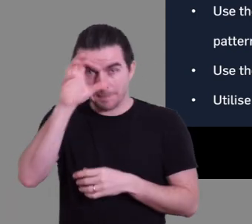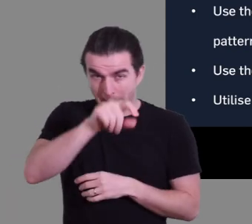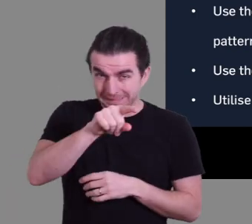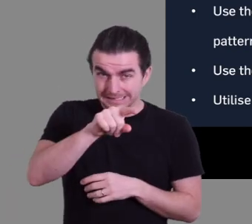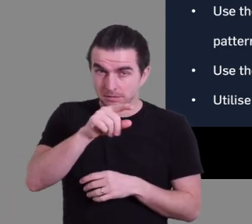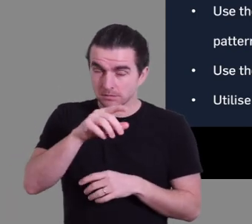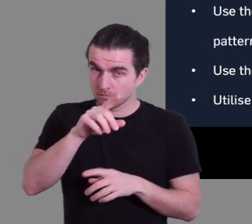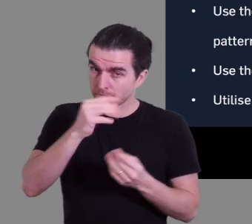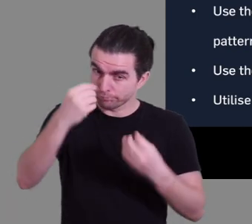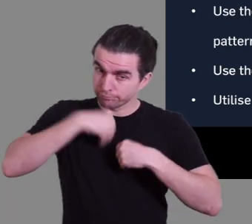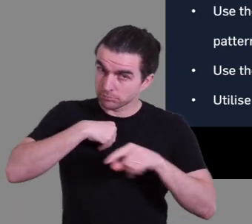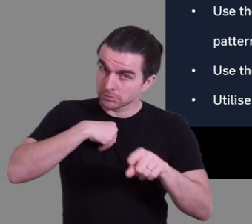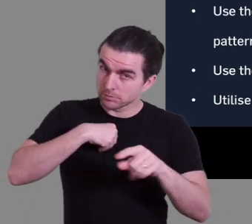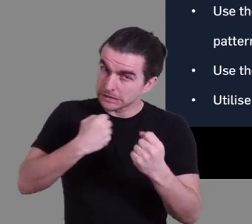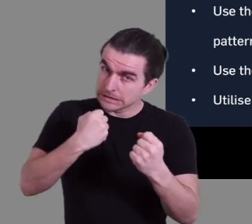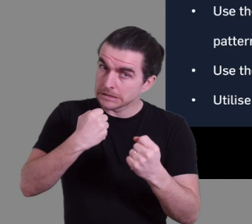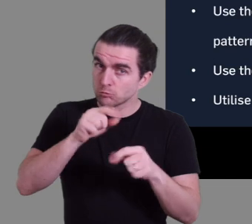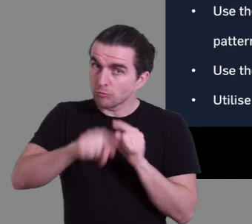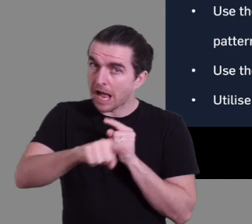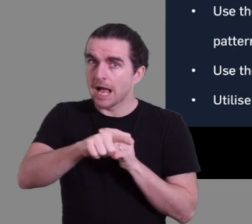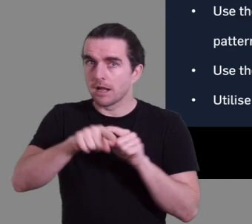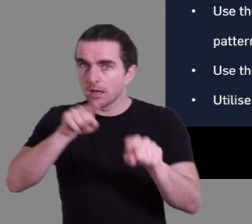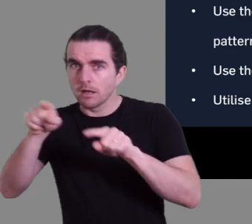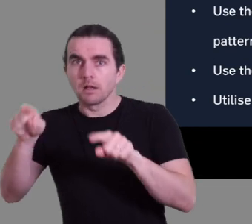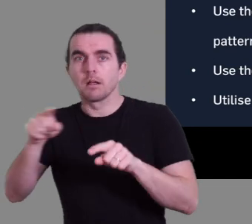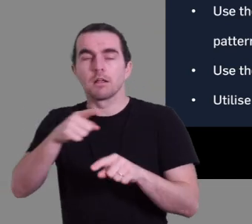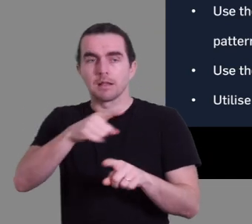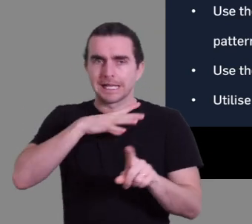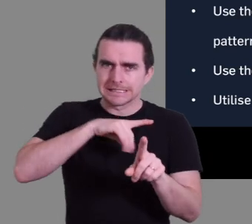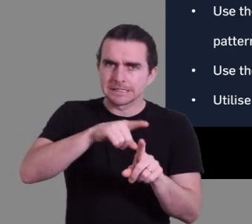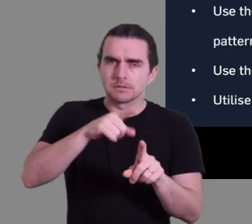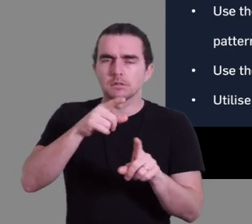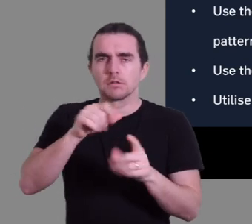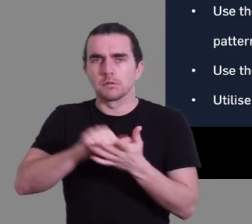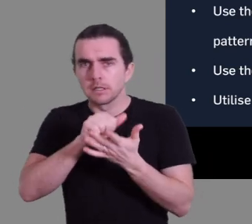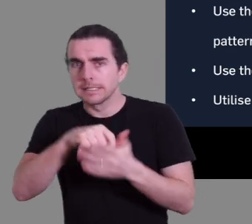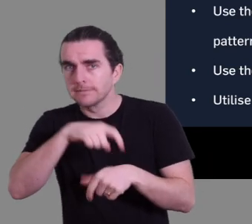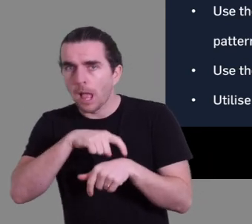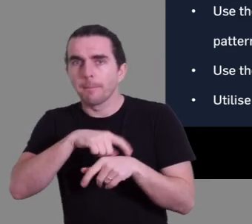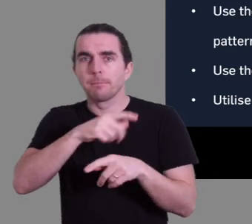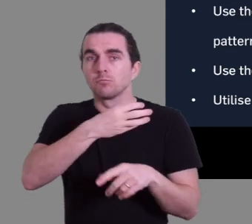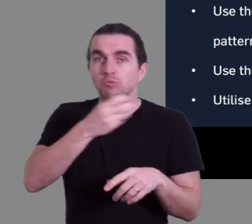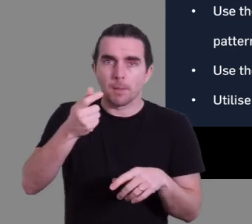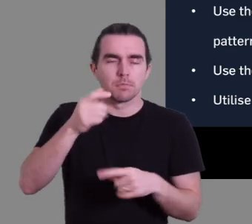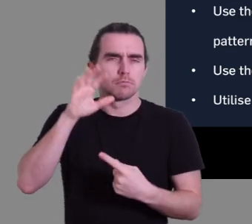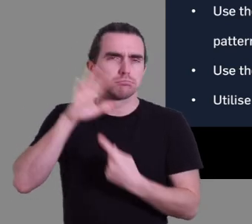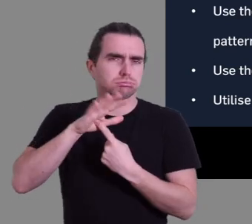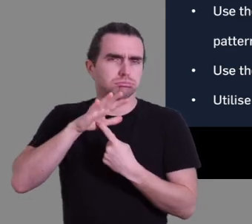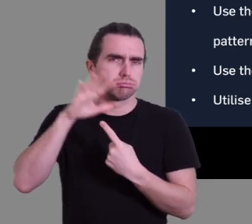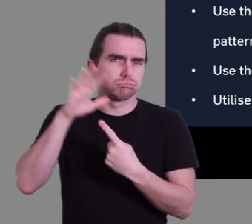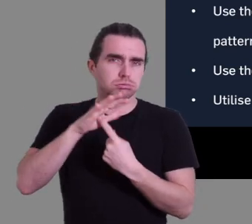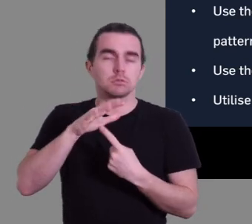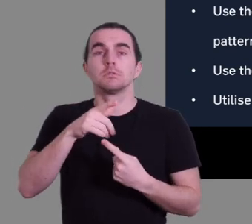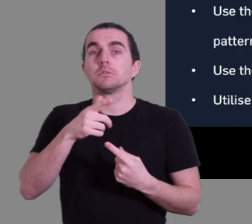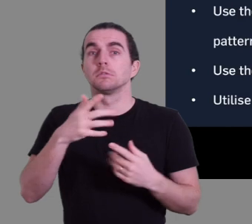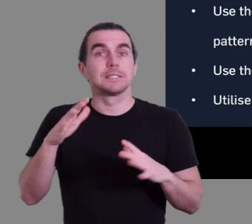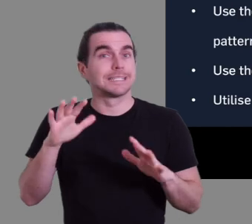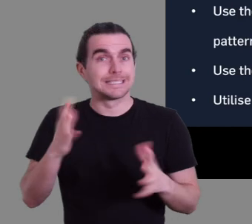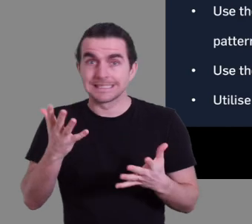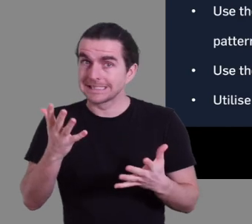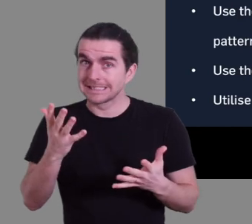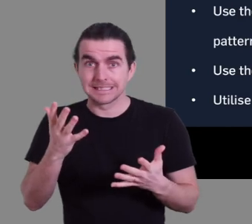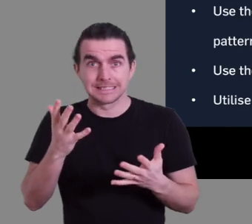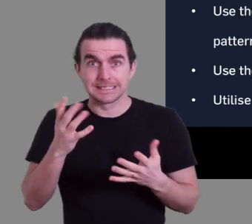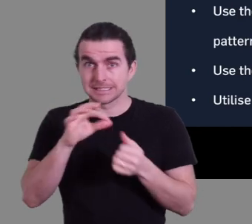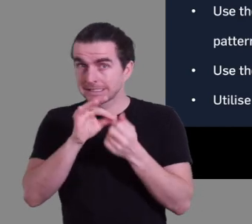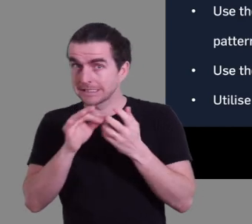players. You've got to drip this information in where and when it's required. Yeah. And some of it is fundamental that if you